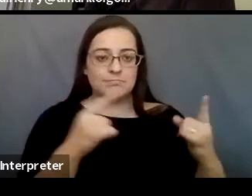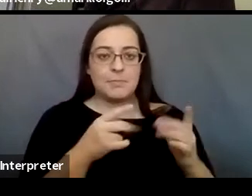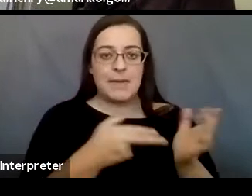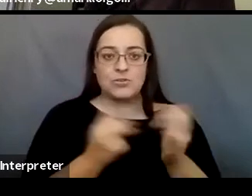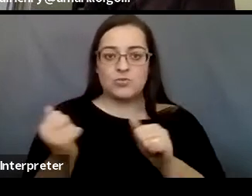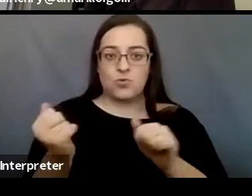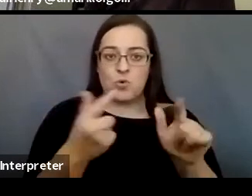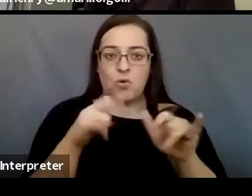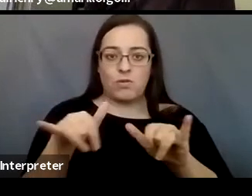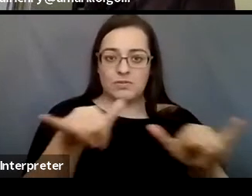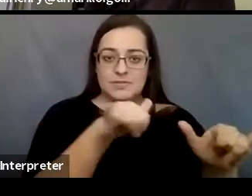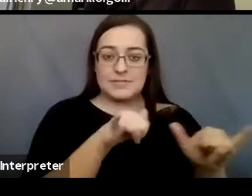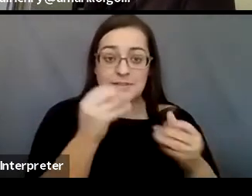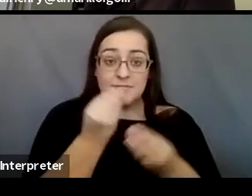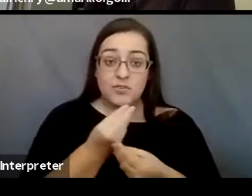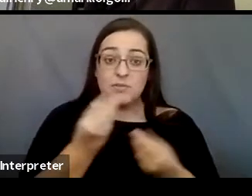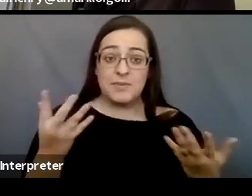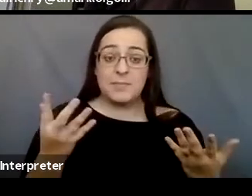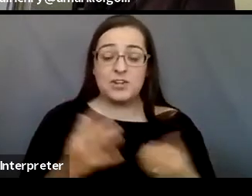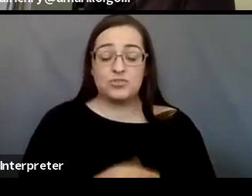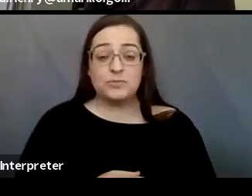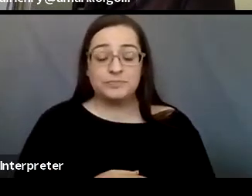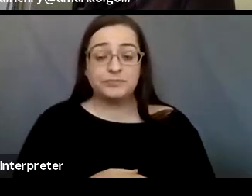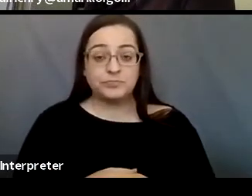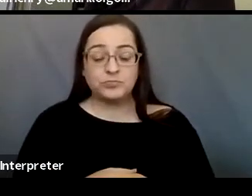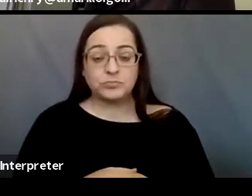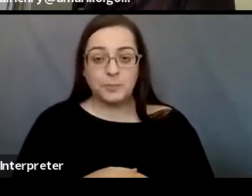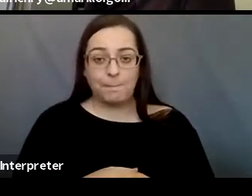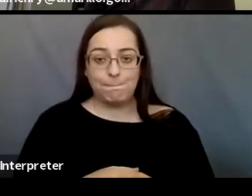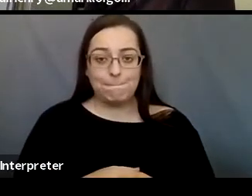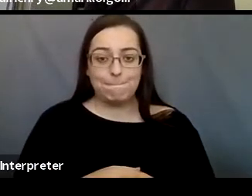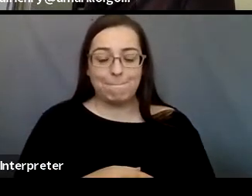page and make sure we're pulling in the same direction.